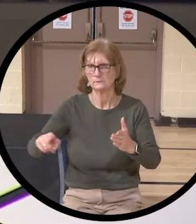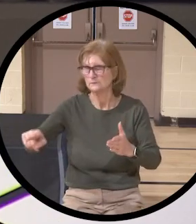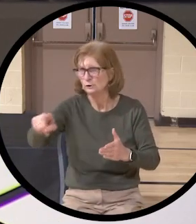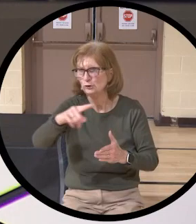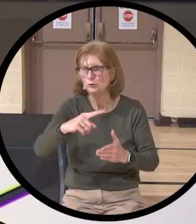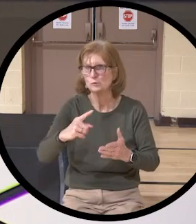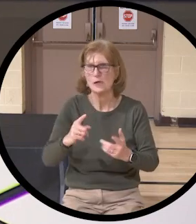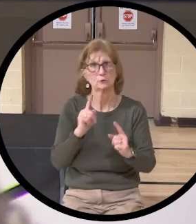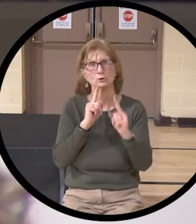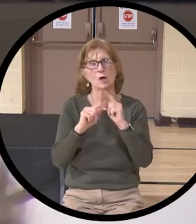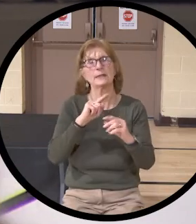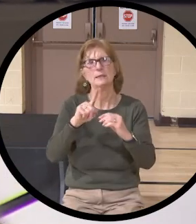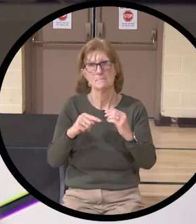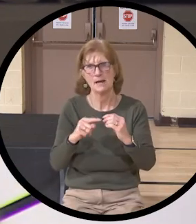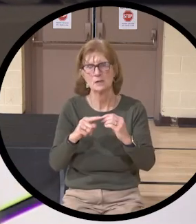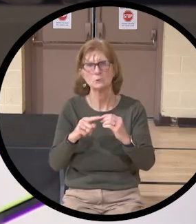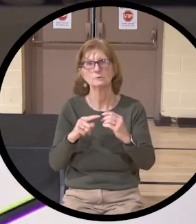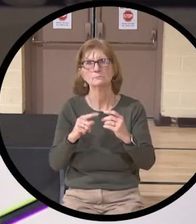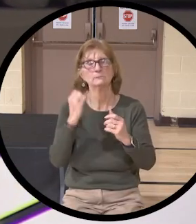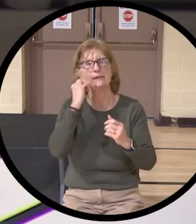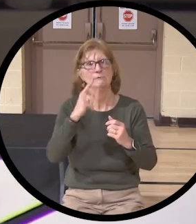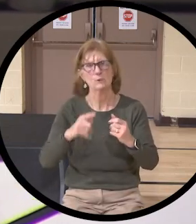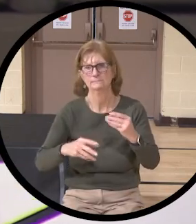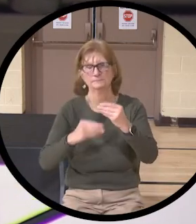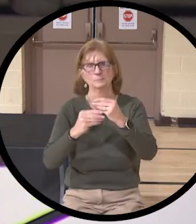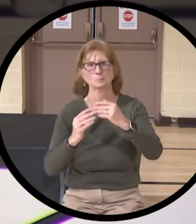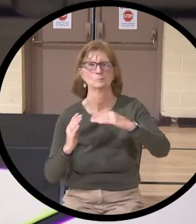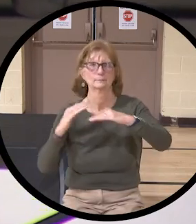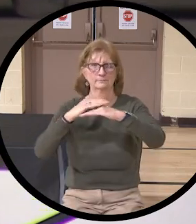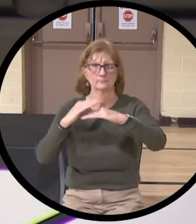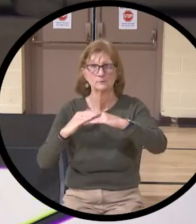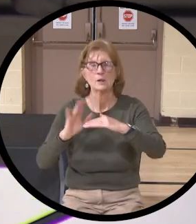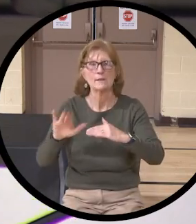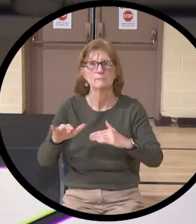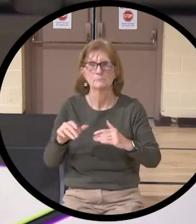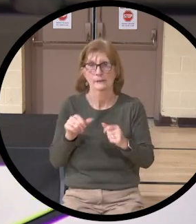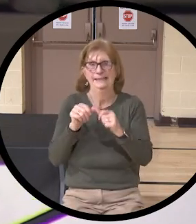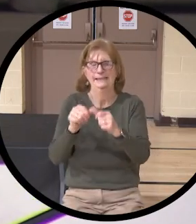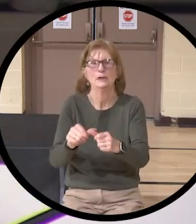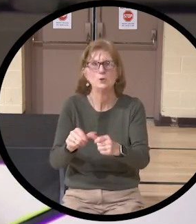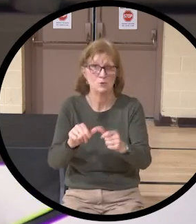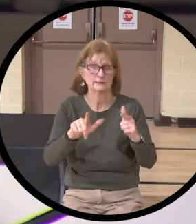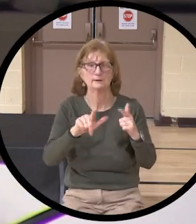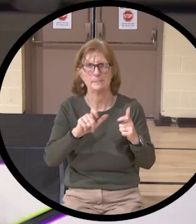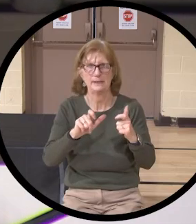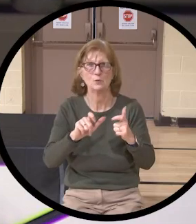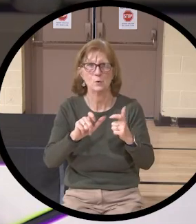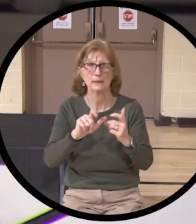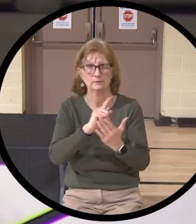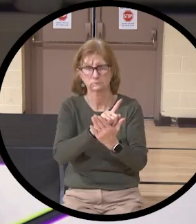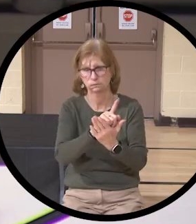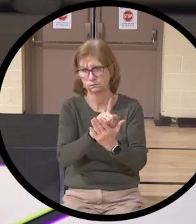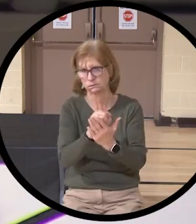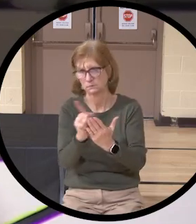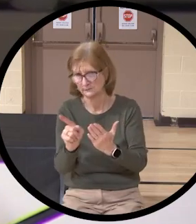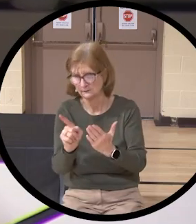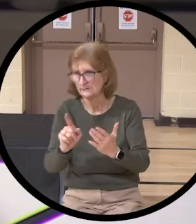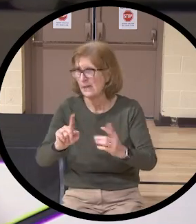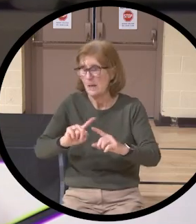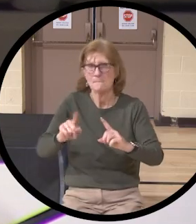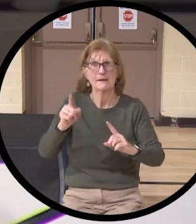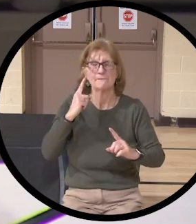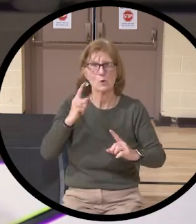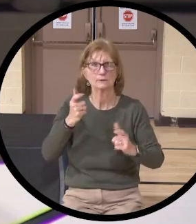extra layers, we hope that those speeds will continue going down. As for the larger vehicles, I think that's just kind of going to